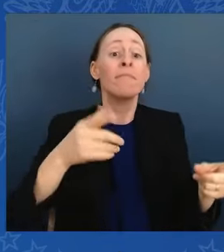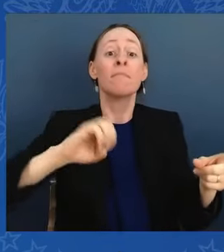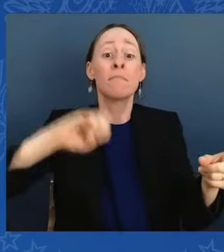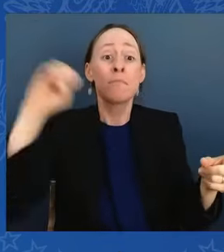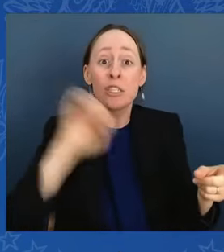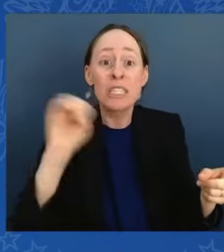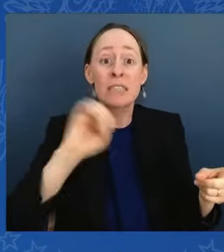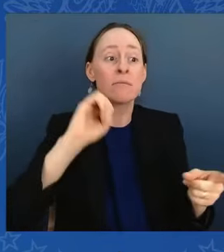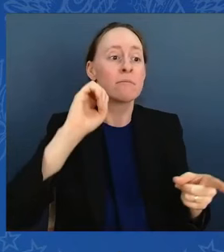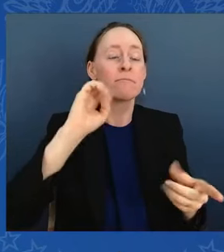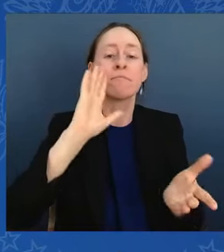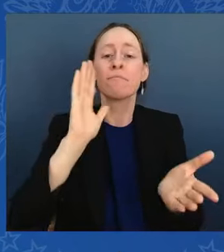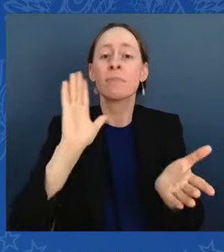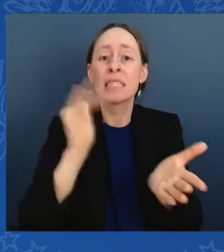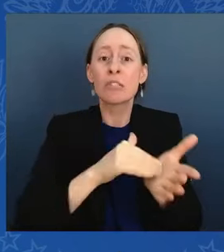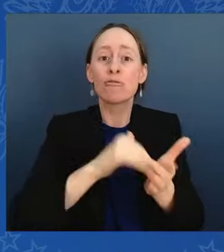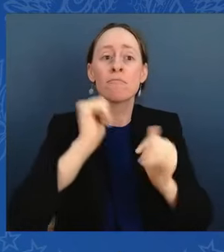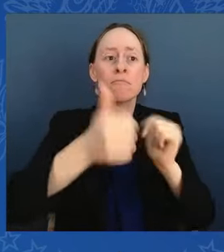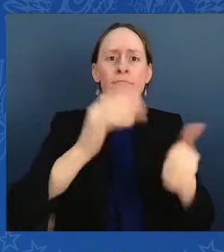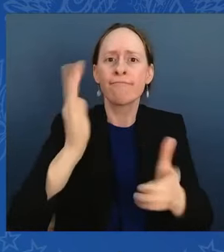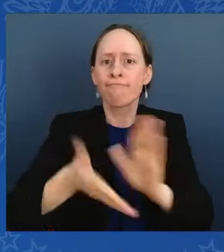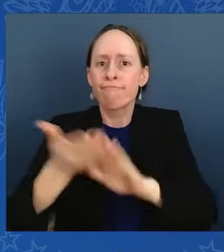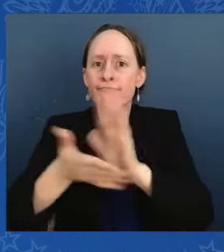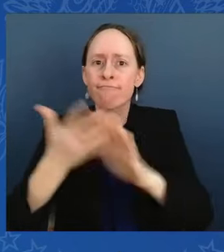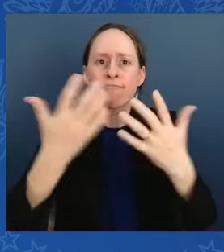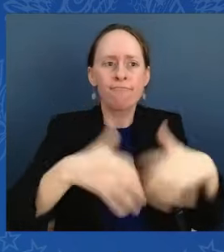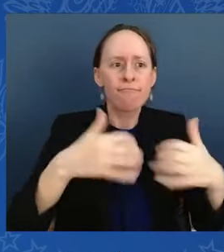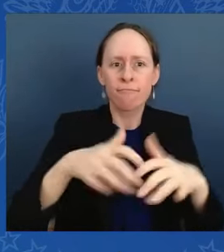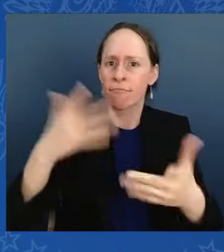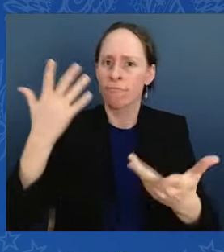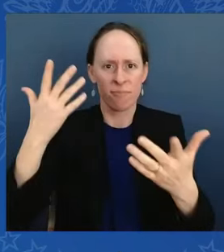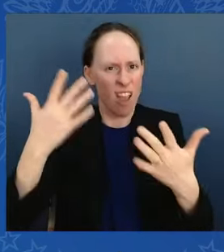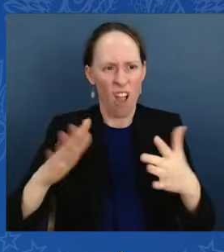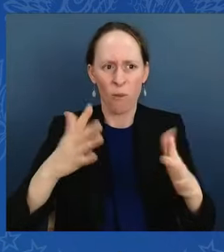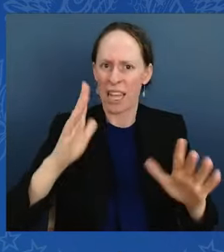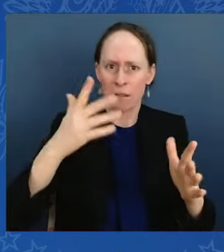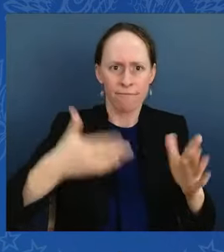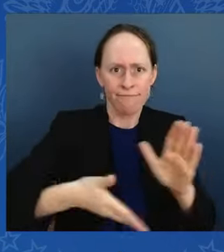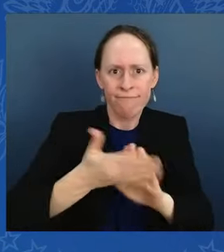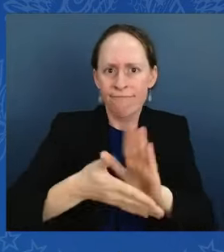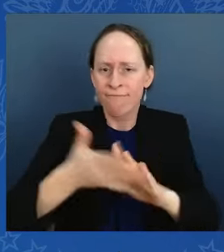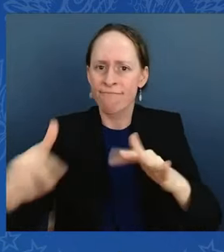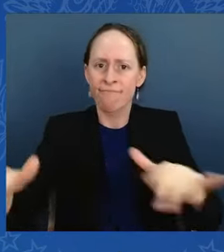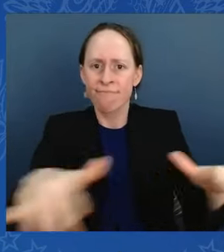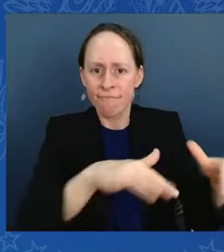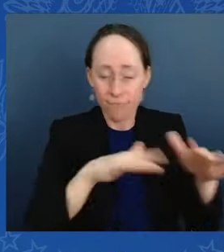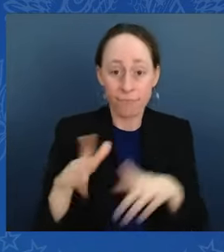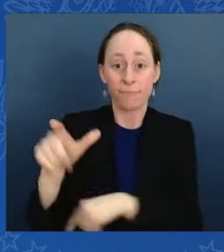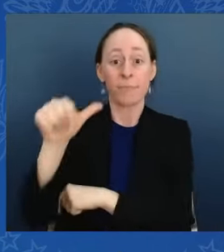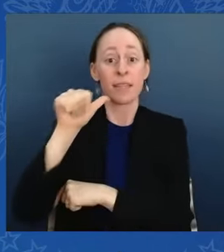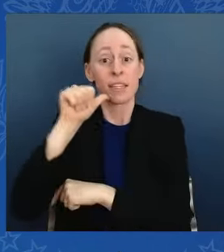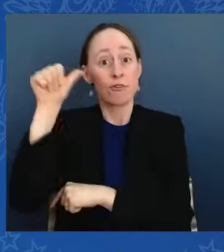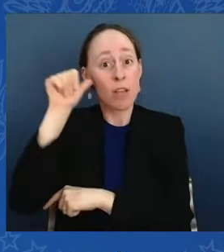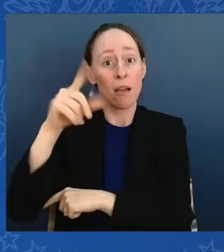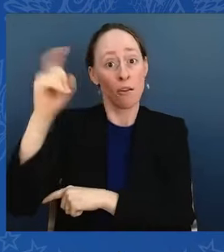And yesterday, I approved Governor Kemp's request for a federal government to cover